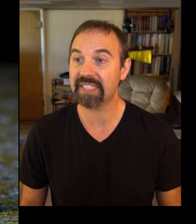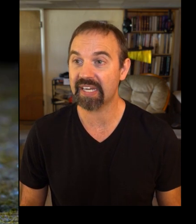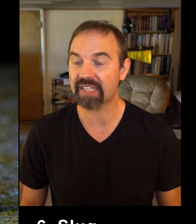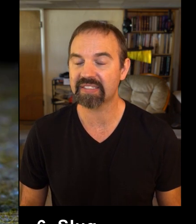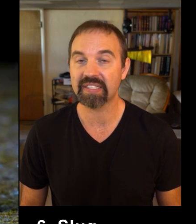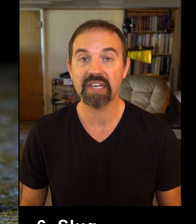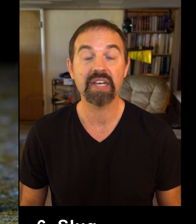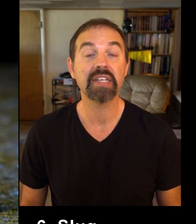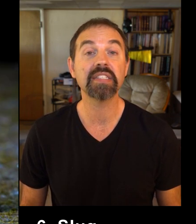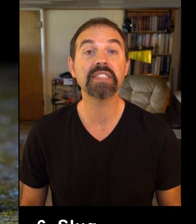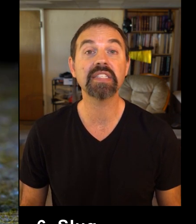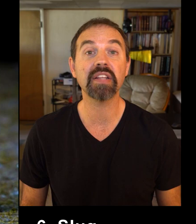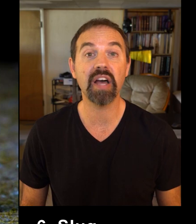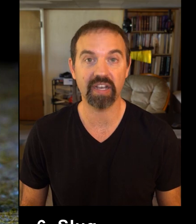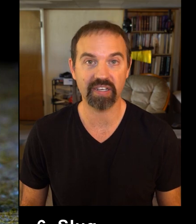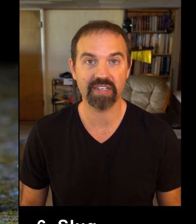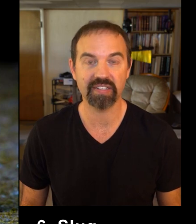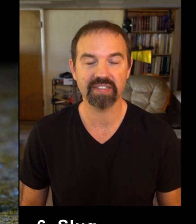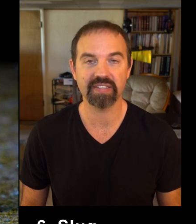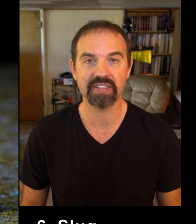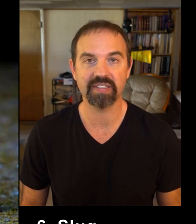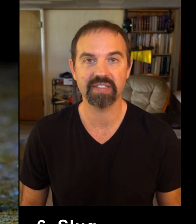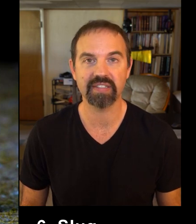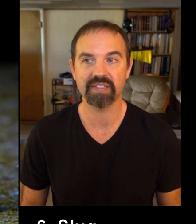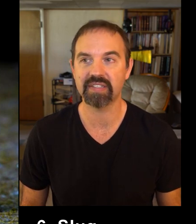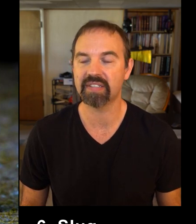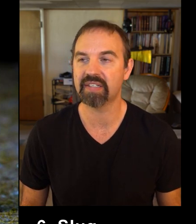Number six, slug.